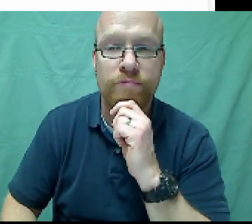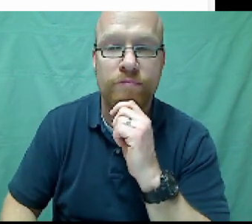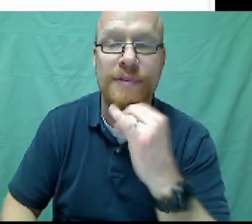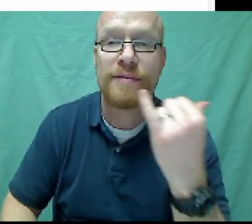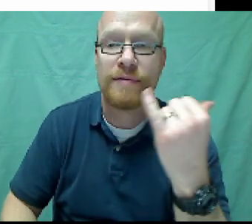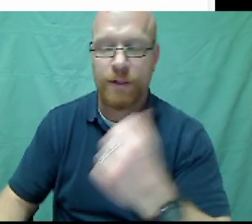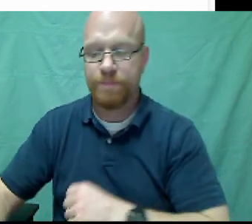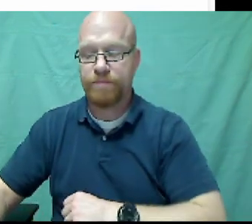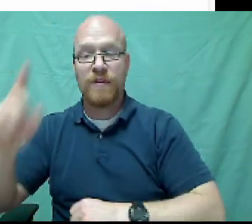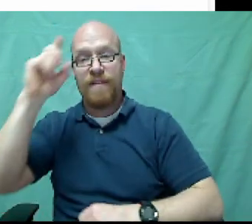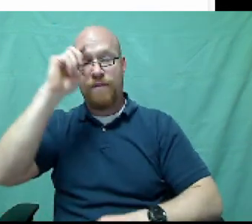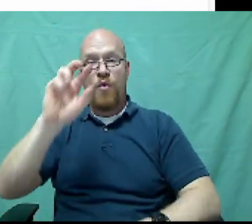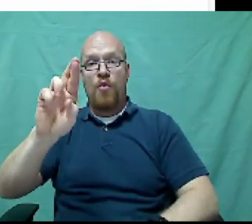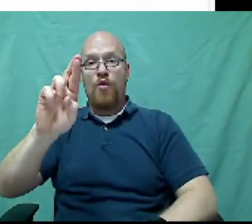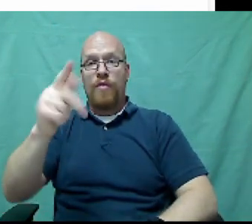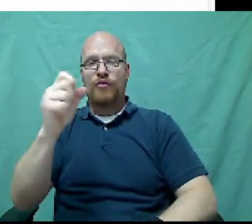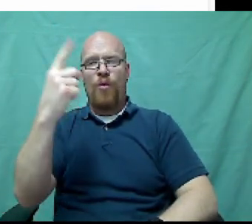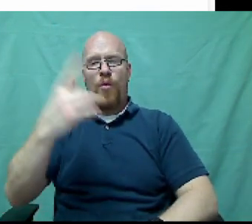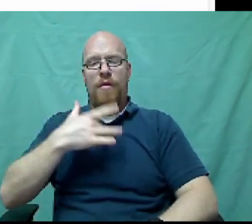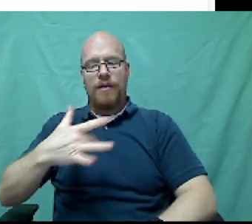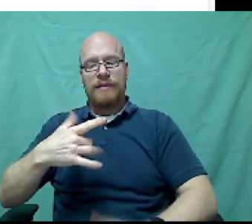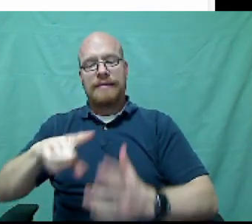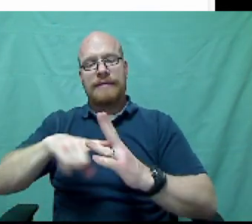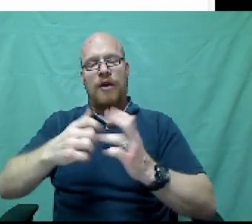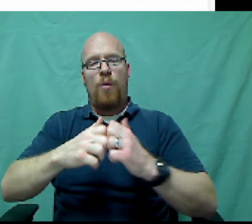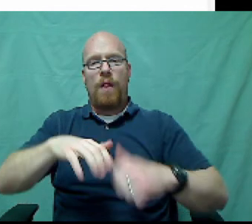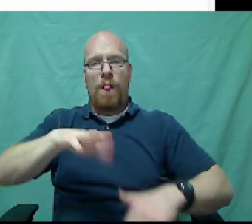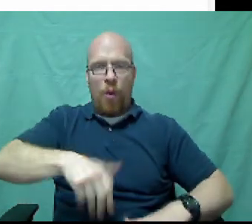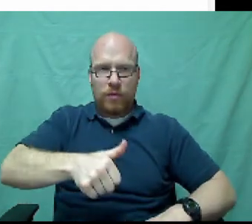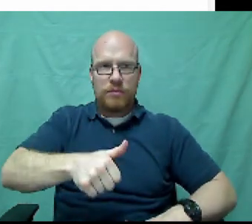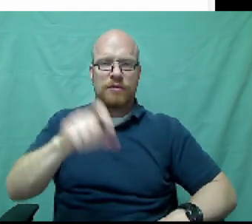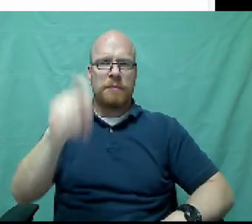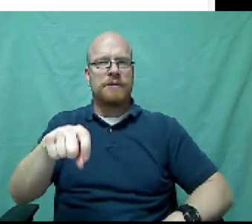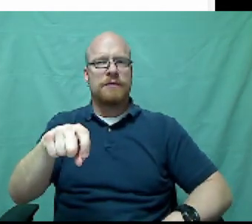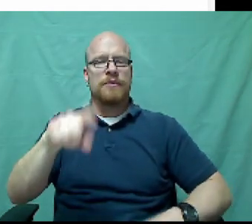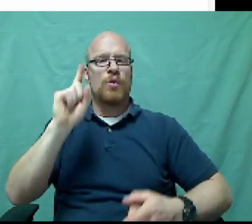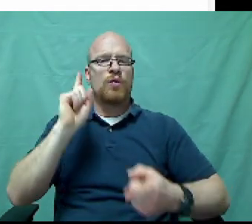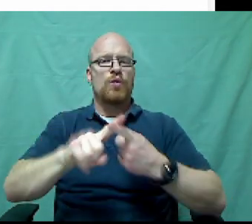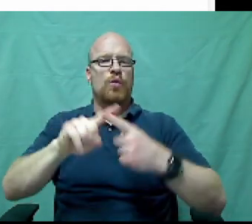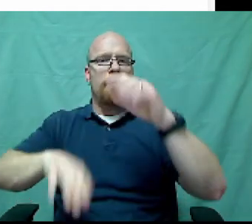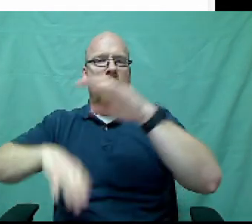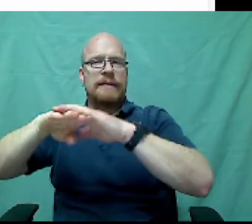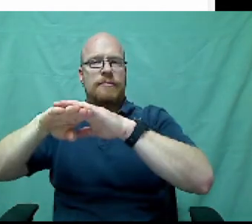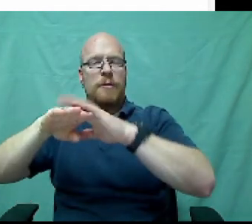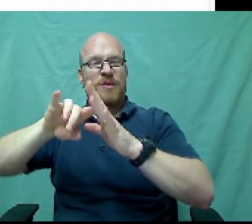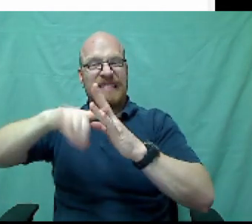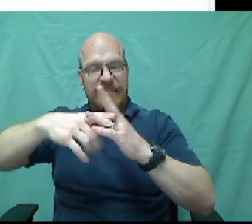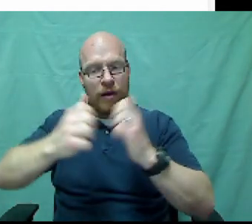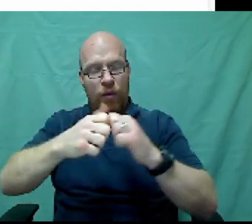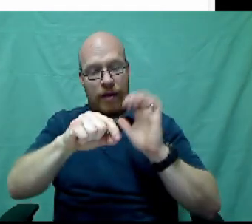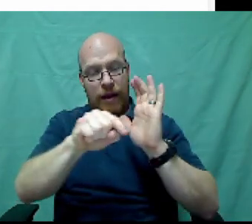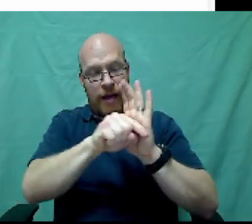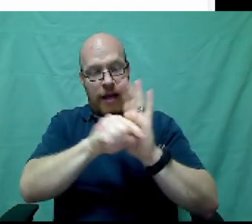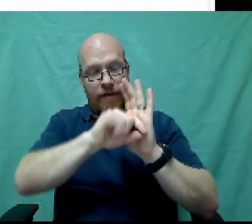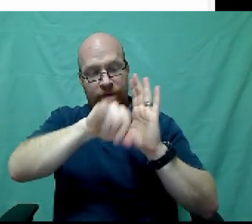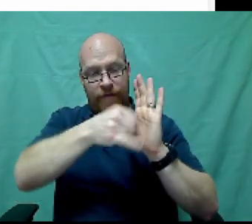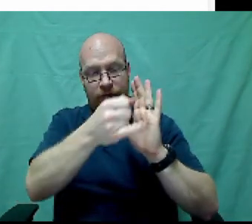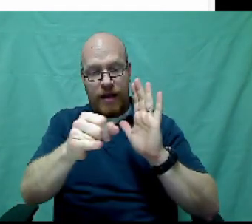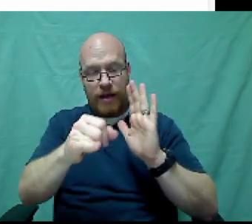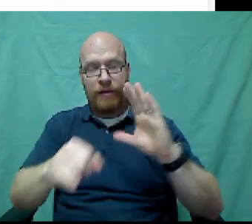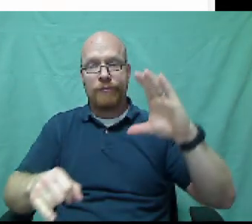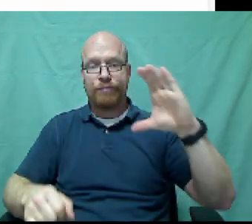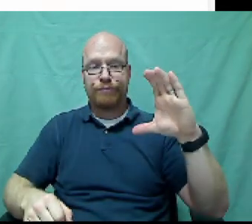Now, as far as our range, we always start with the lowest value and go to the maximum. So we'll start with a negative infinity,